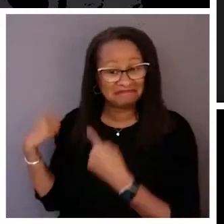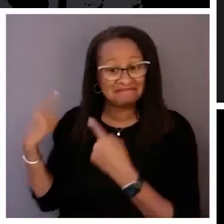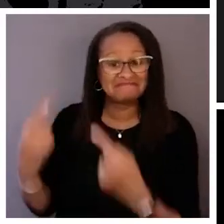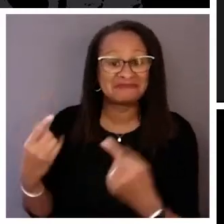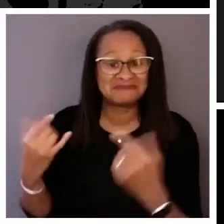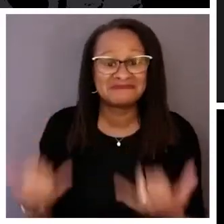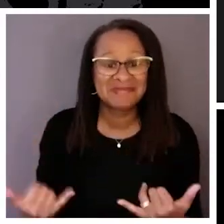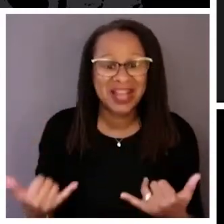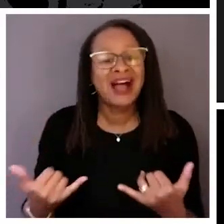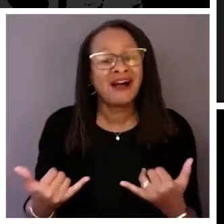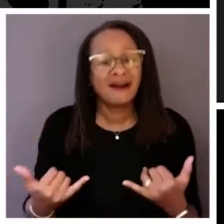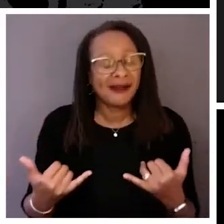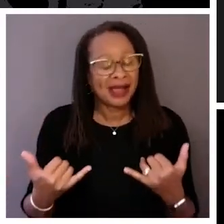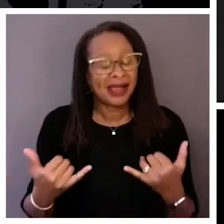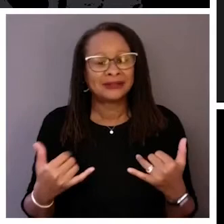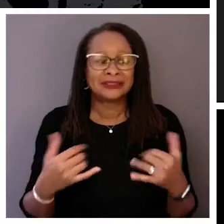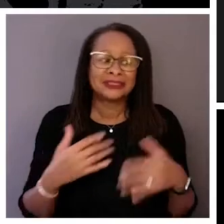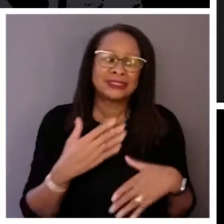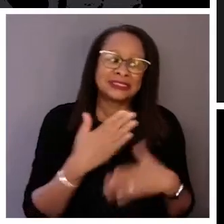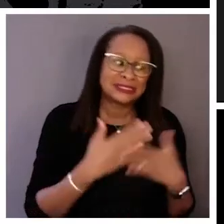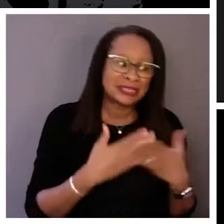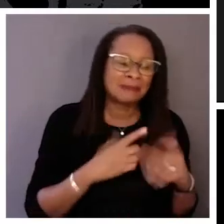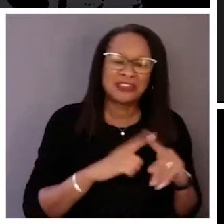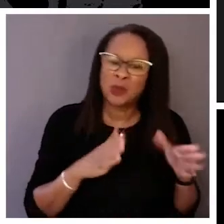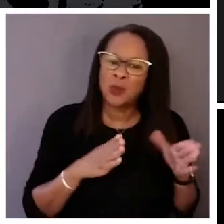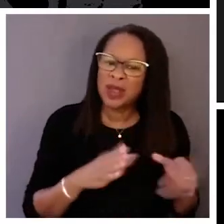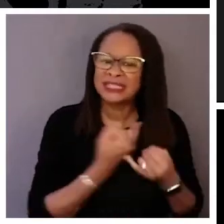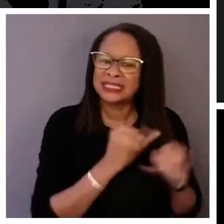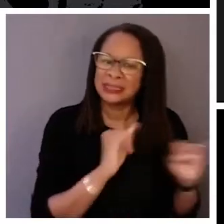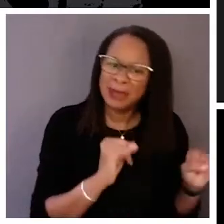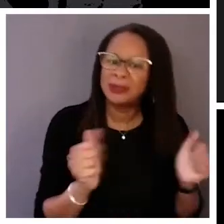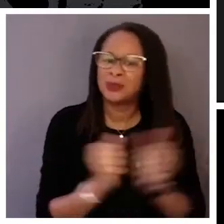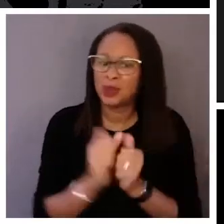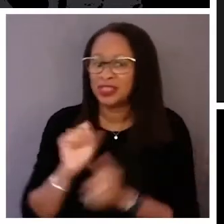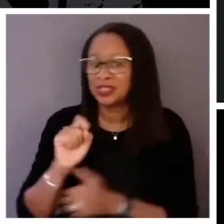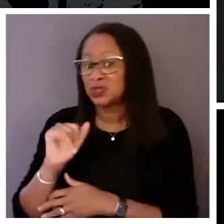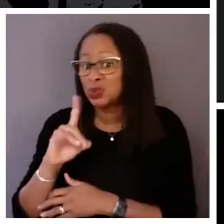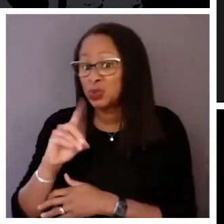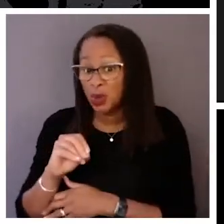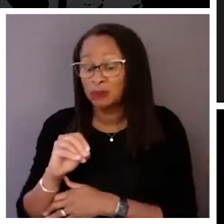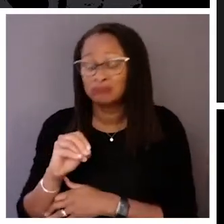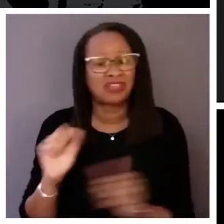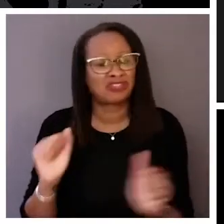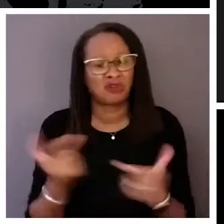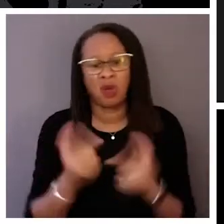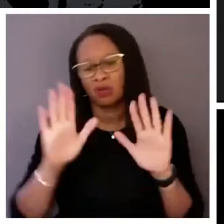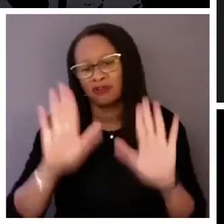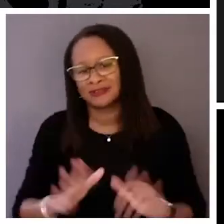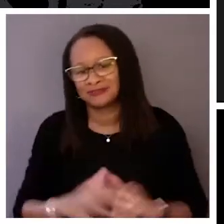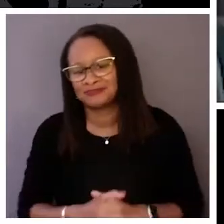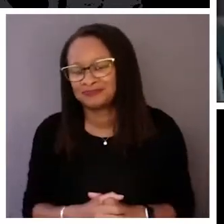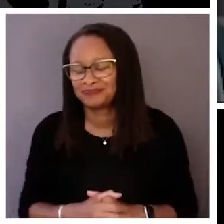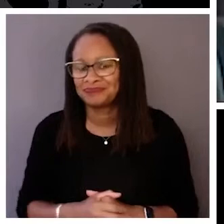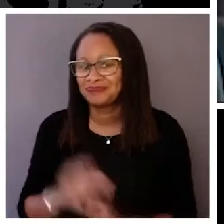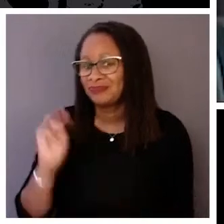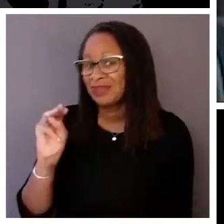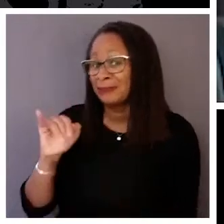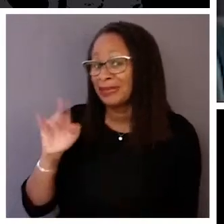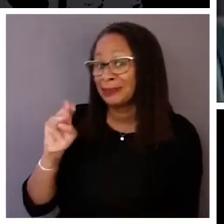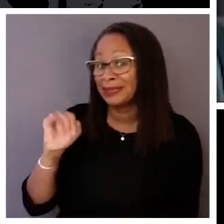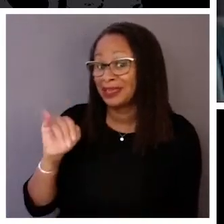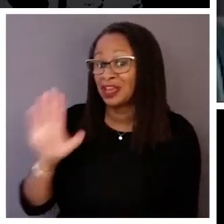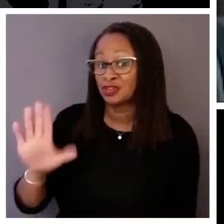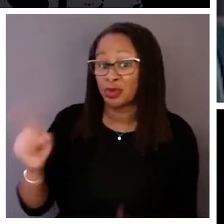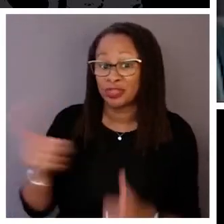in different aspects, being independent, being at a studio, and they're all great. Mimi, you were the